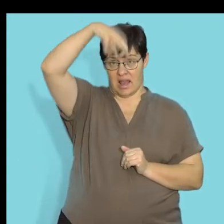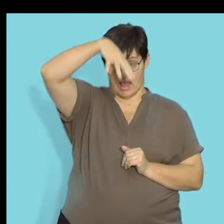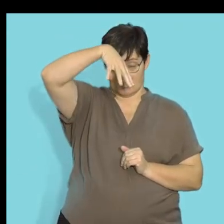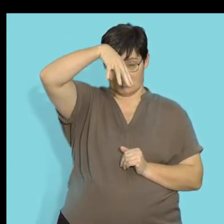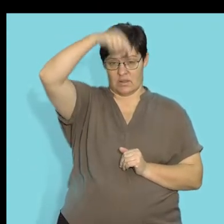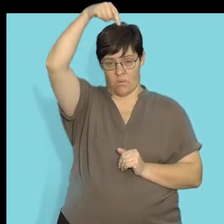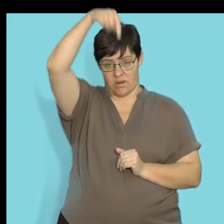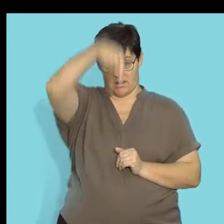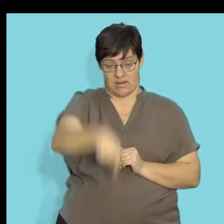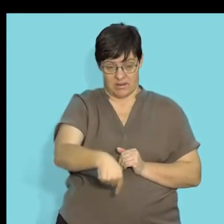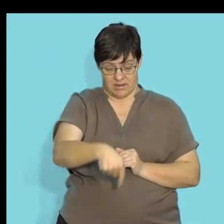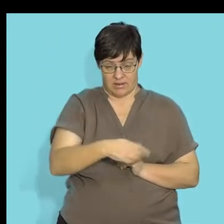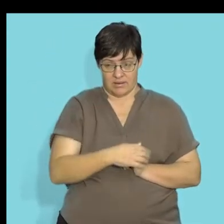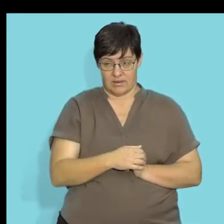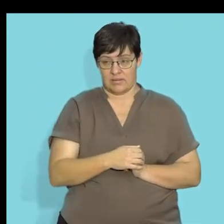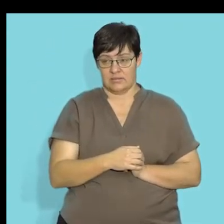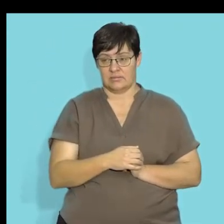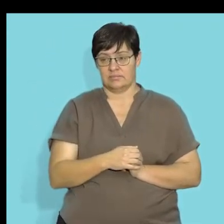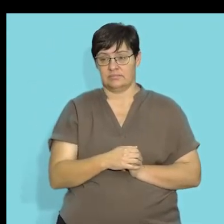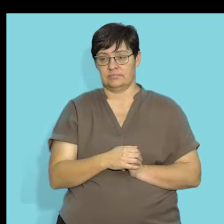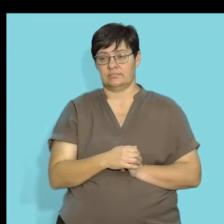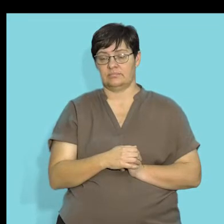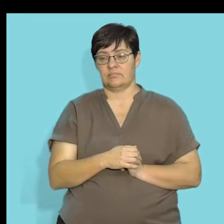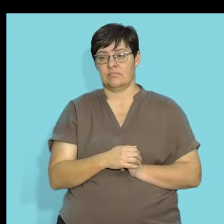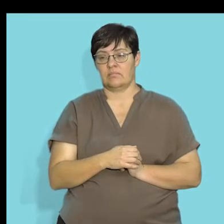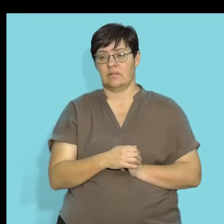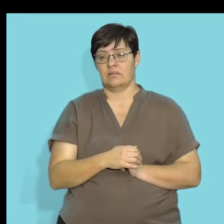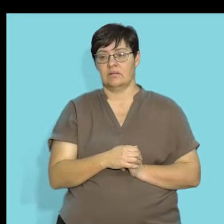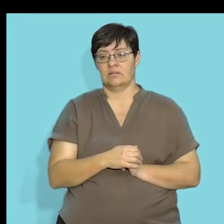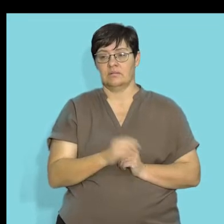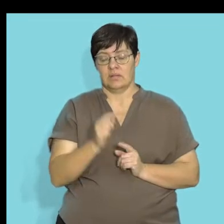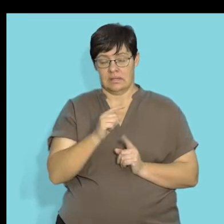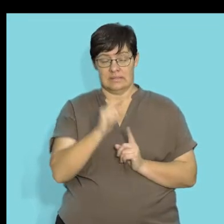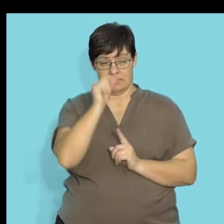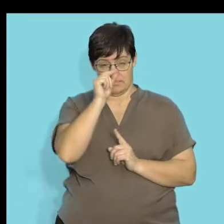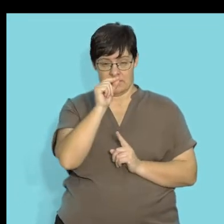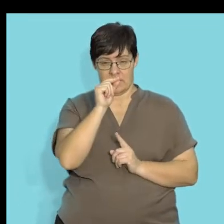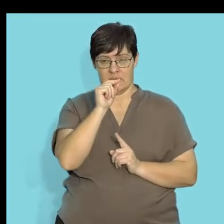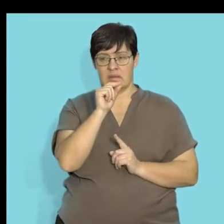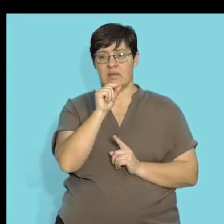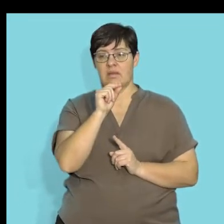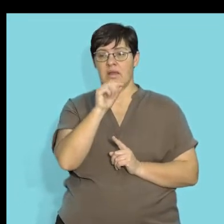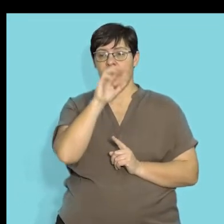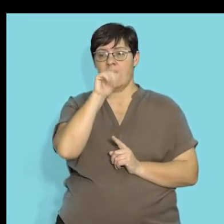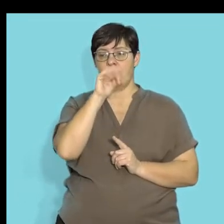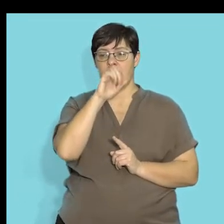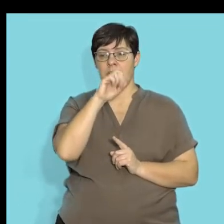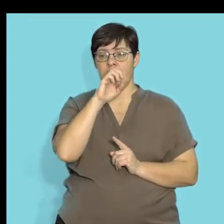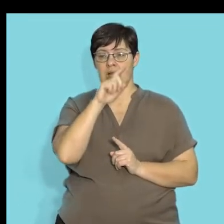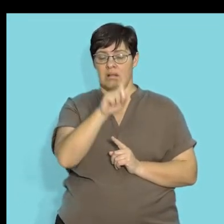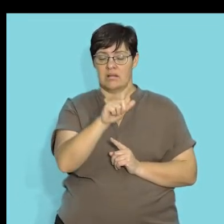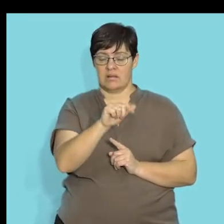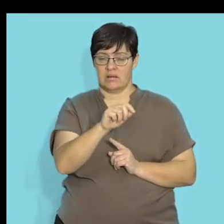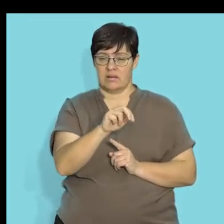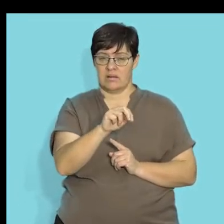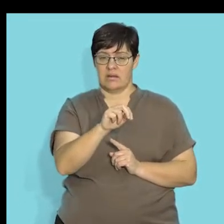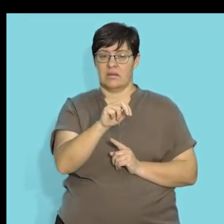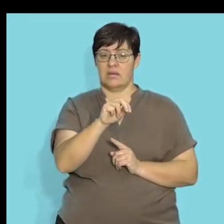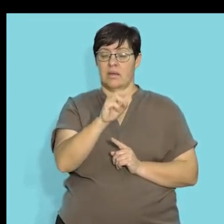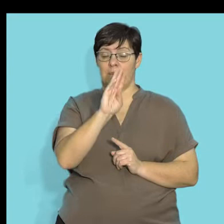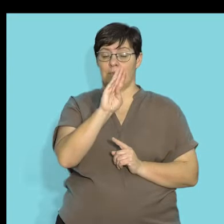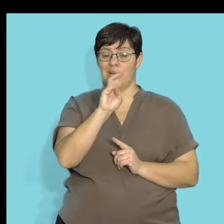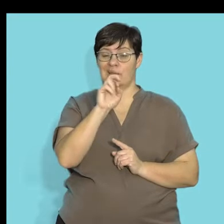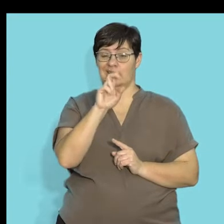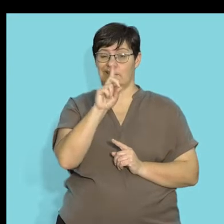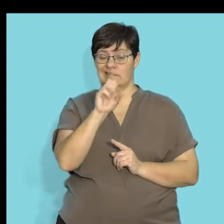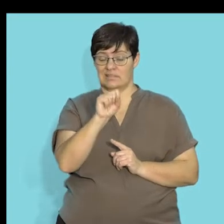coming in one direction. At the tip of this plant, we have the apical buds, and we notice that there is auxins that are